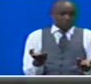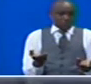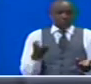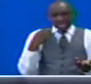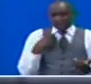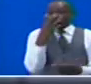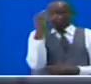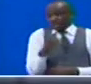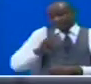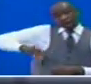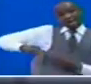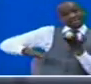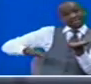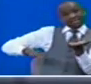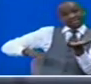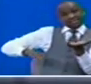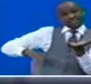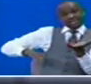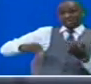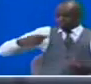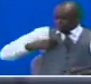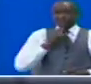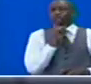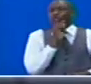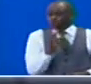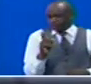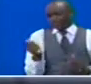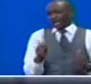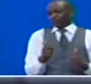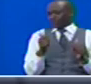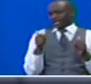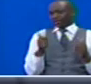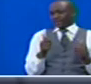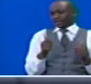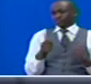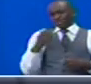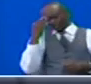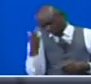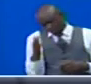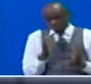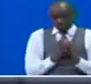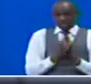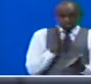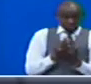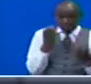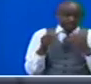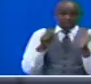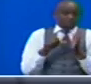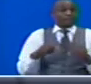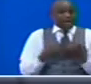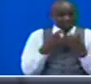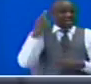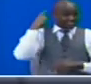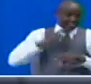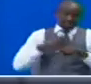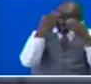under 4 months. So I'm not so sure that we are not getting into yet another circus like we saw last